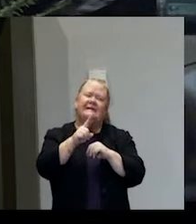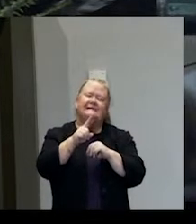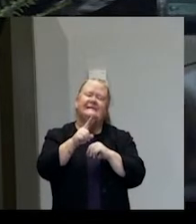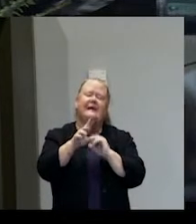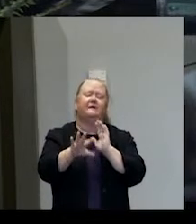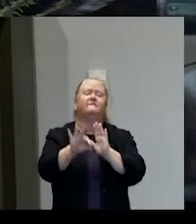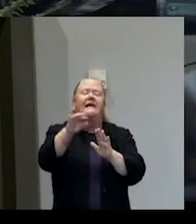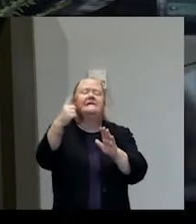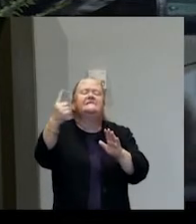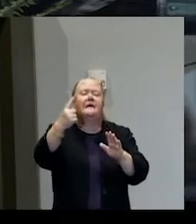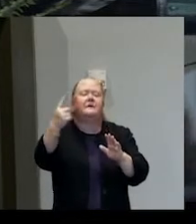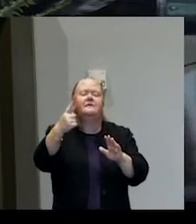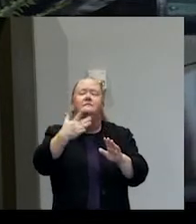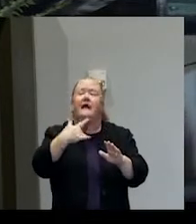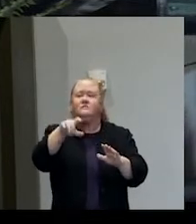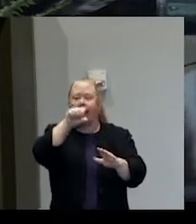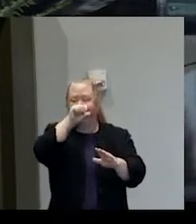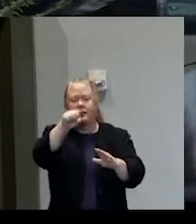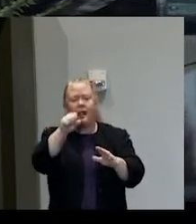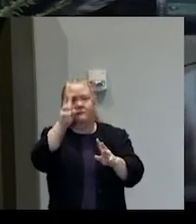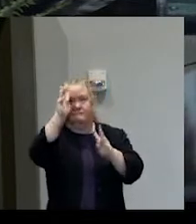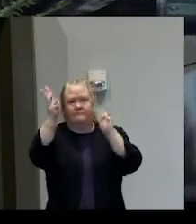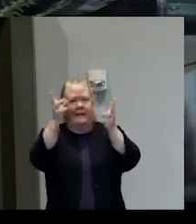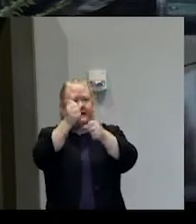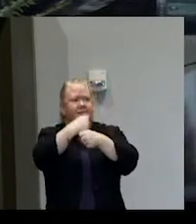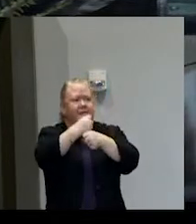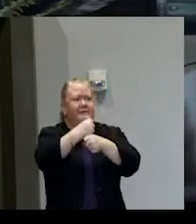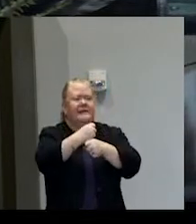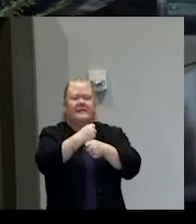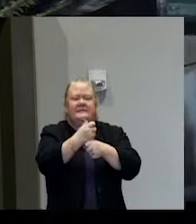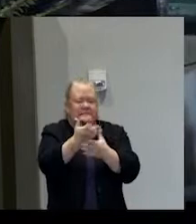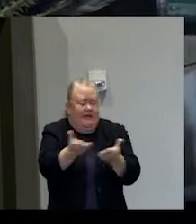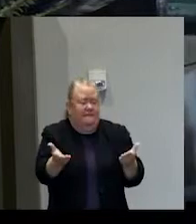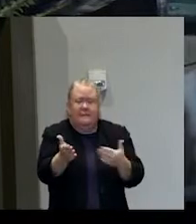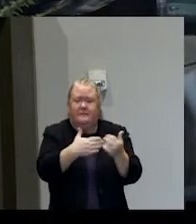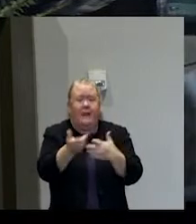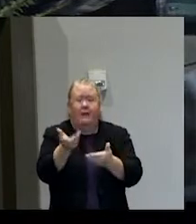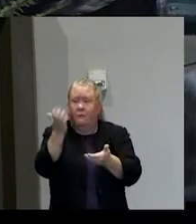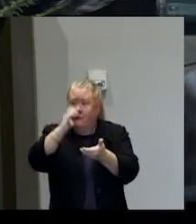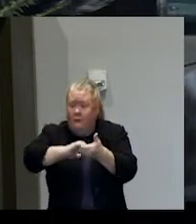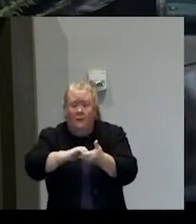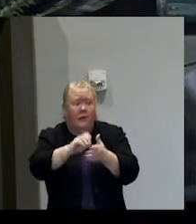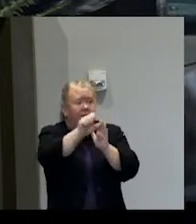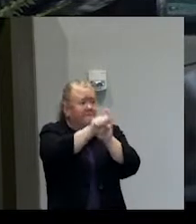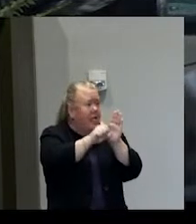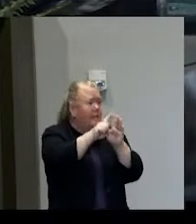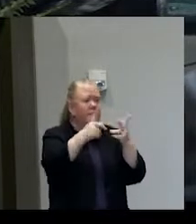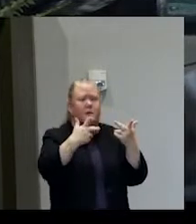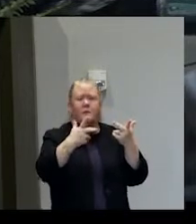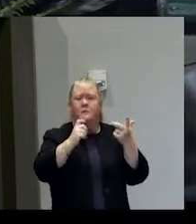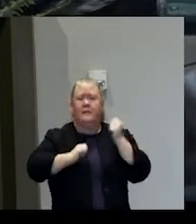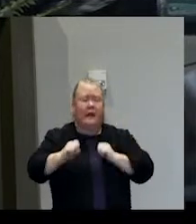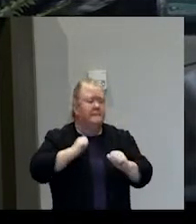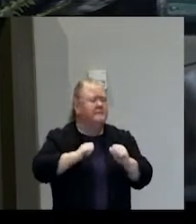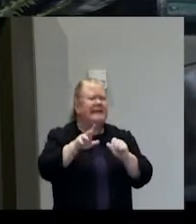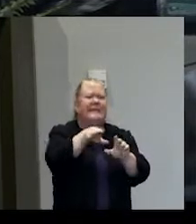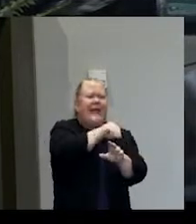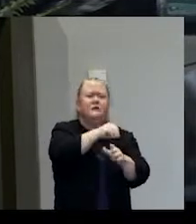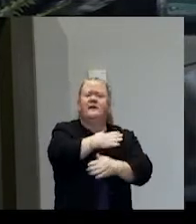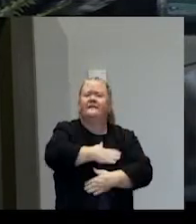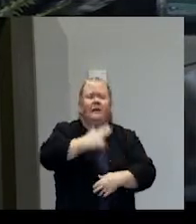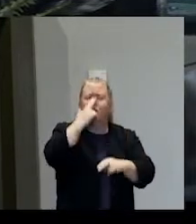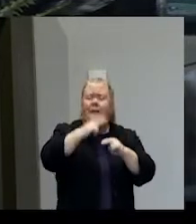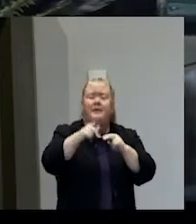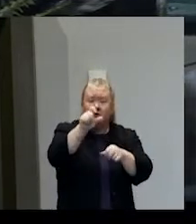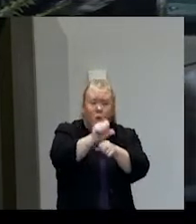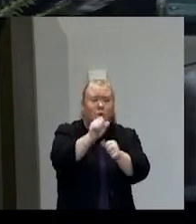finding something. That's why I love making stuff. Anything that lets you collaborate, whether it's film and television or any other job outside of the entertainment industry, if you get to